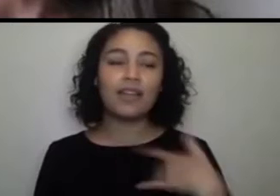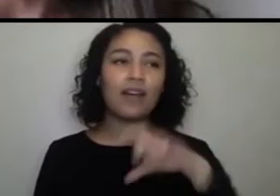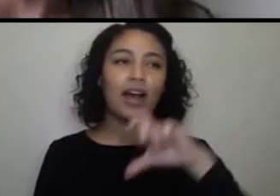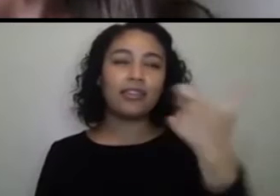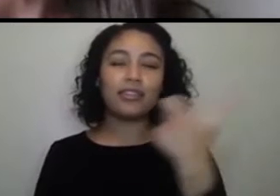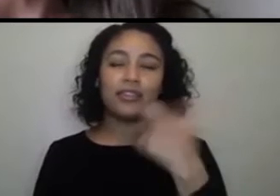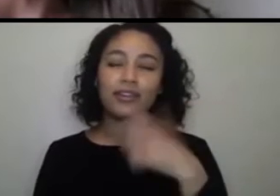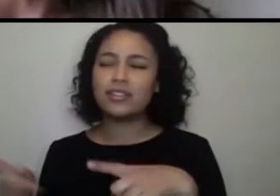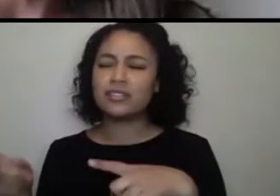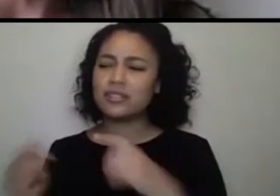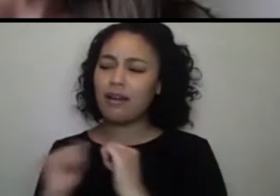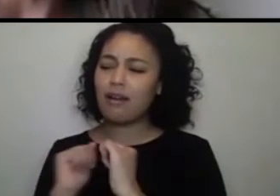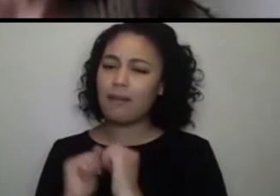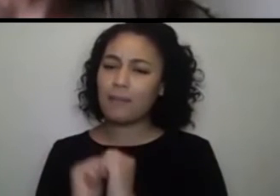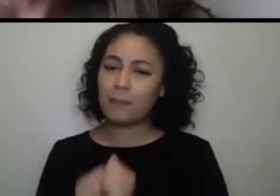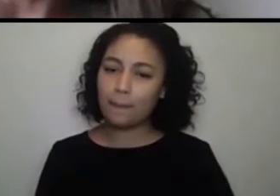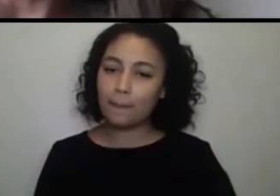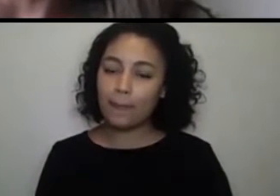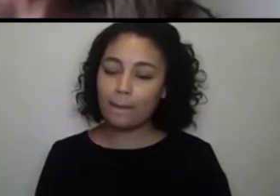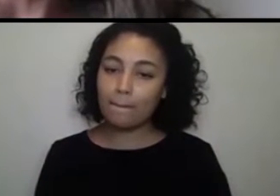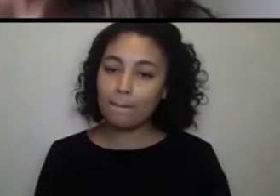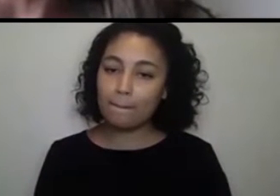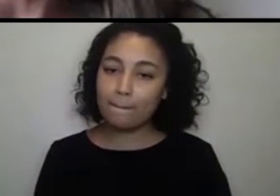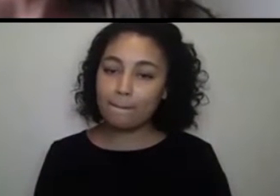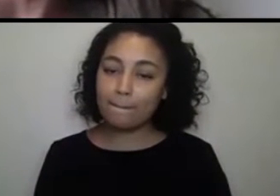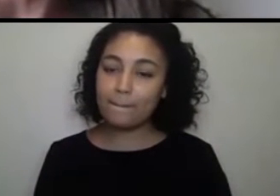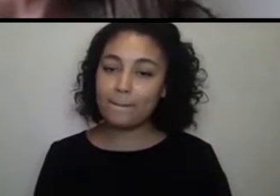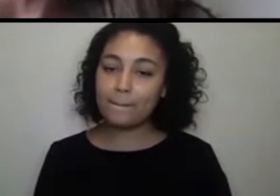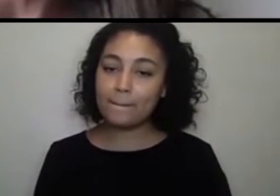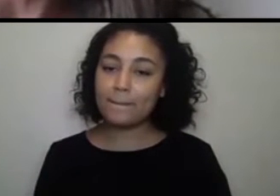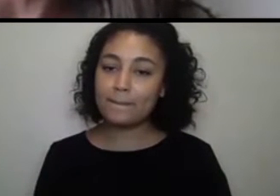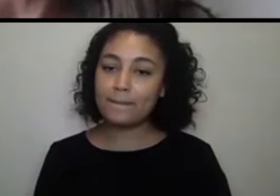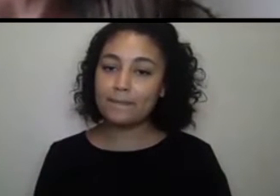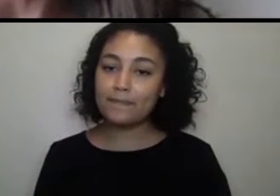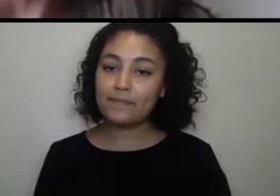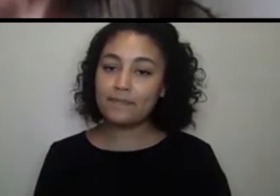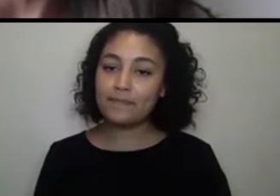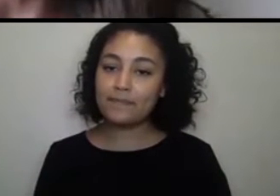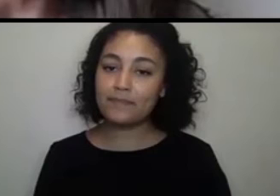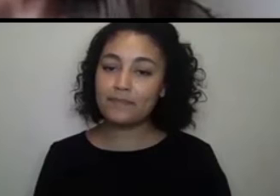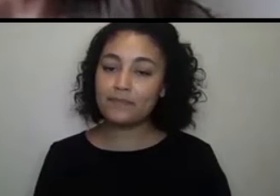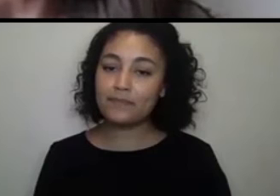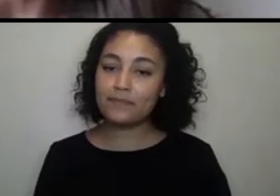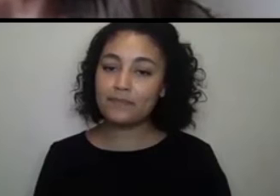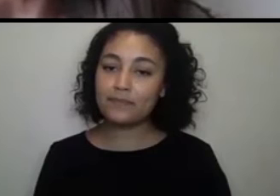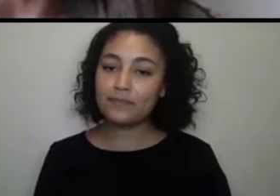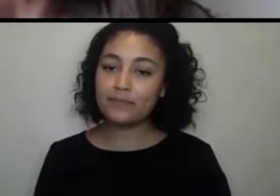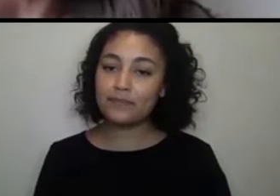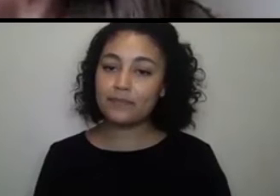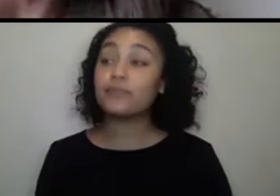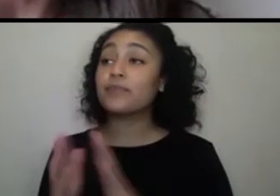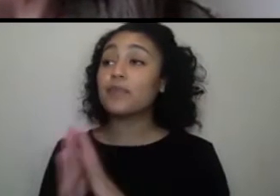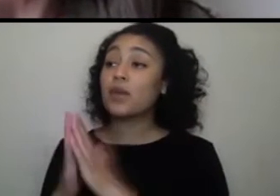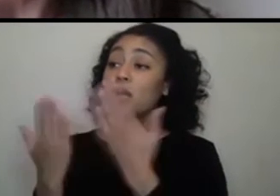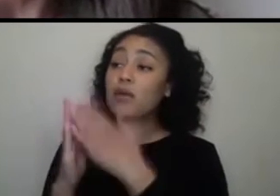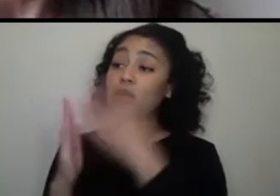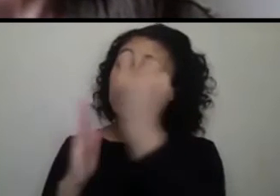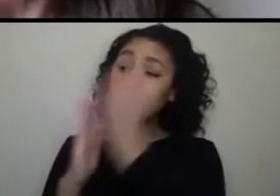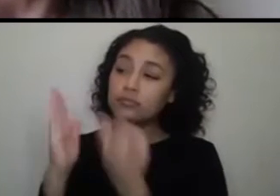you think? How do you recommend describing the image in the book for students with visually